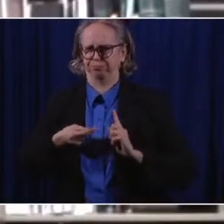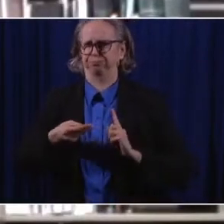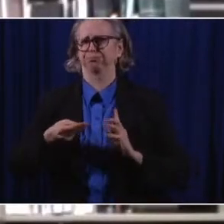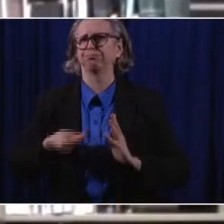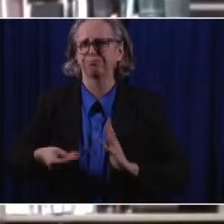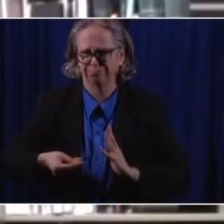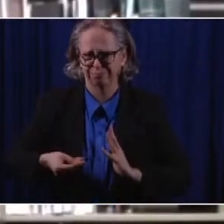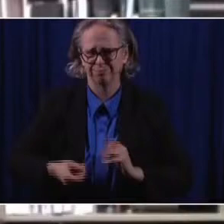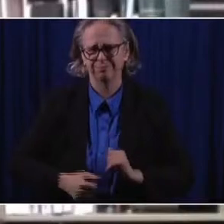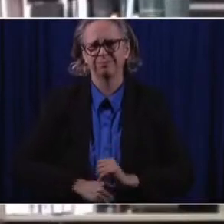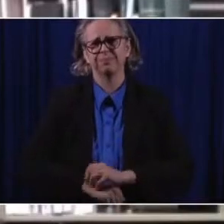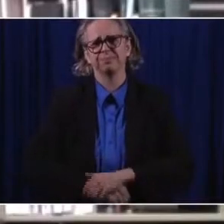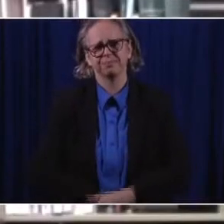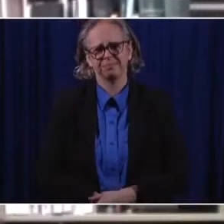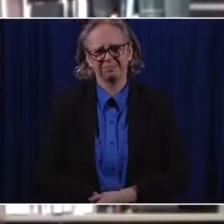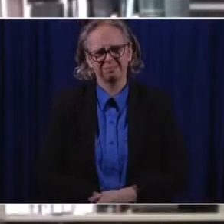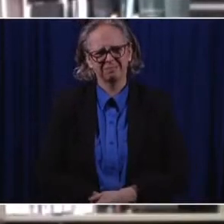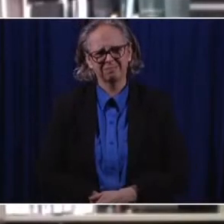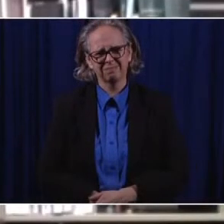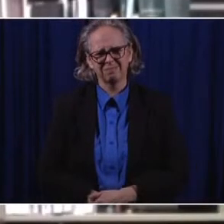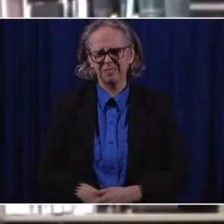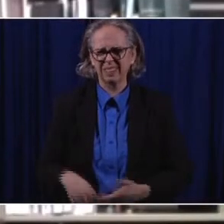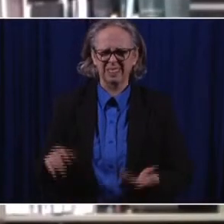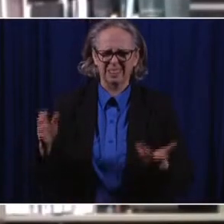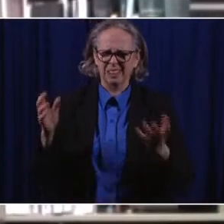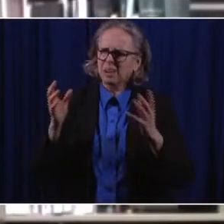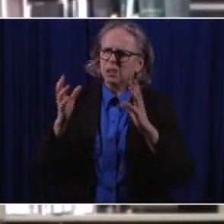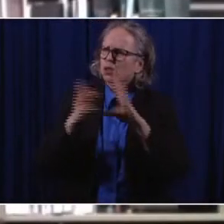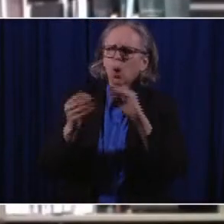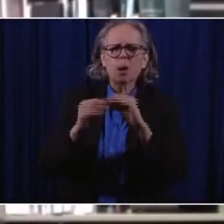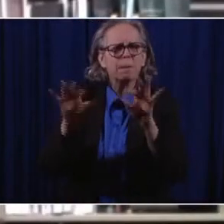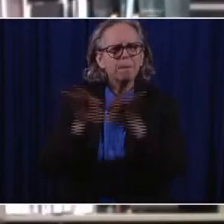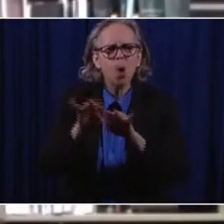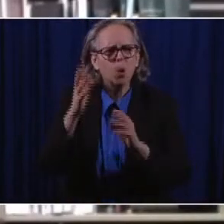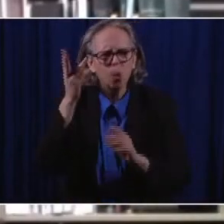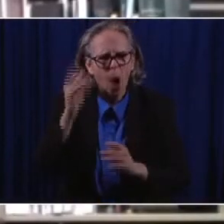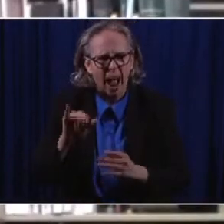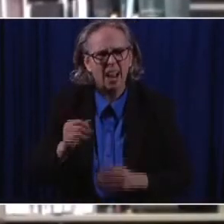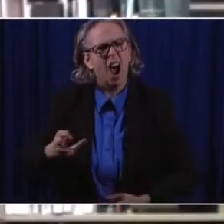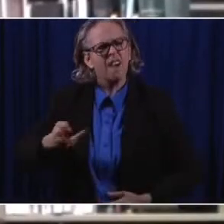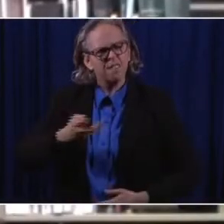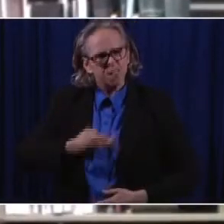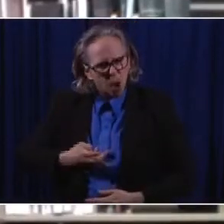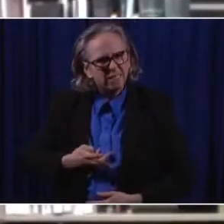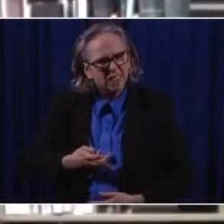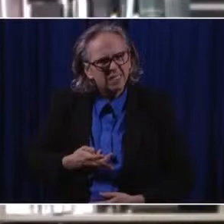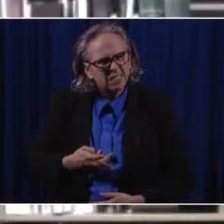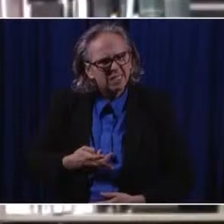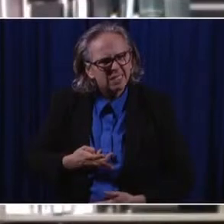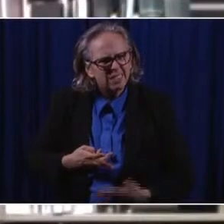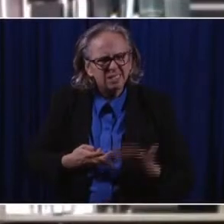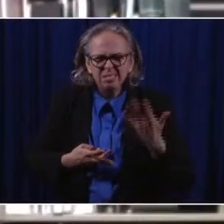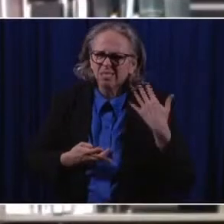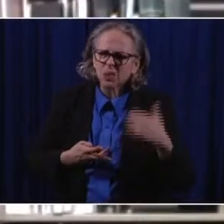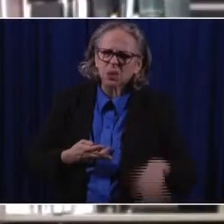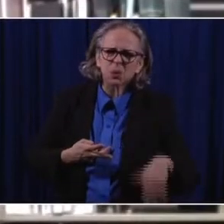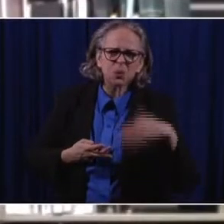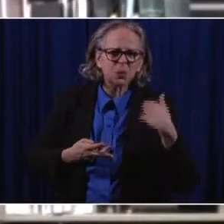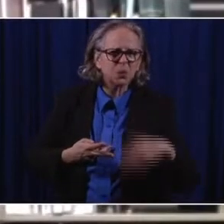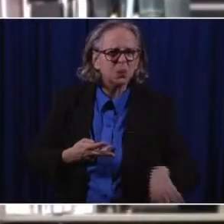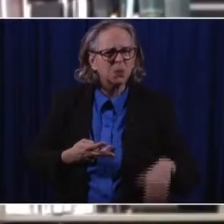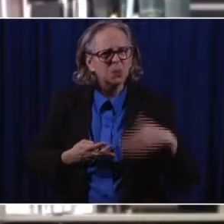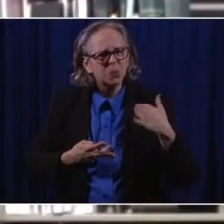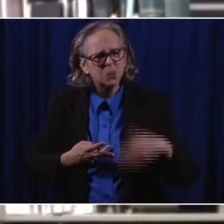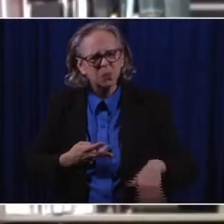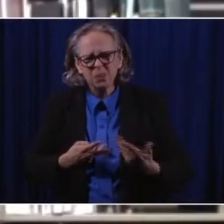think our story is important because within our family, the 4 of us, we are just about every case that